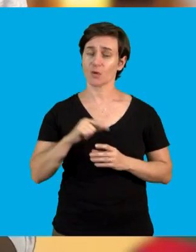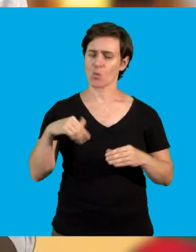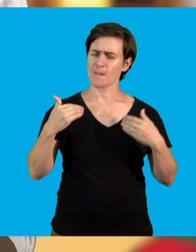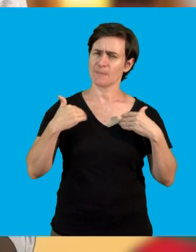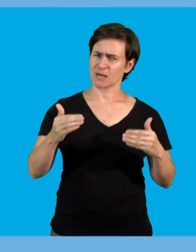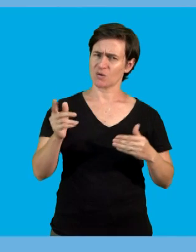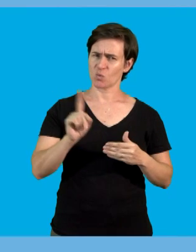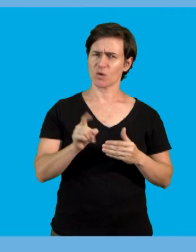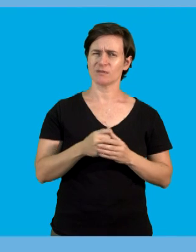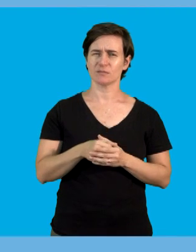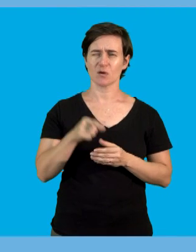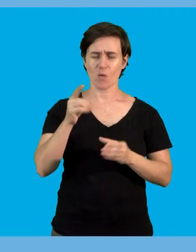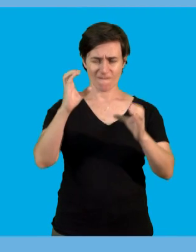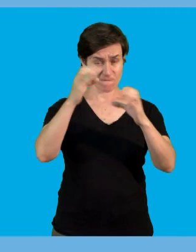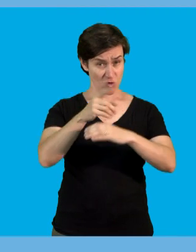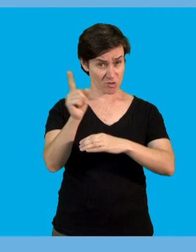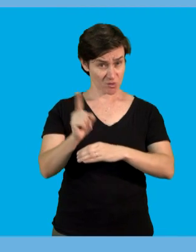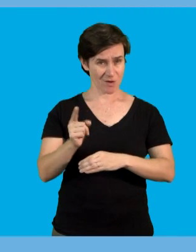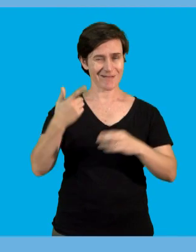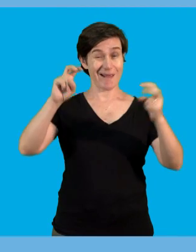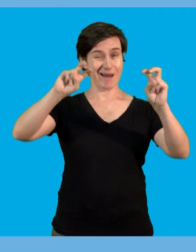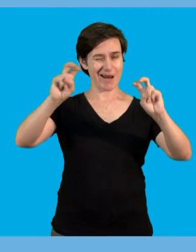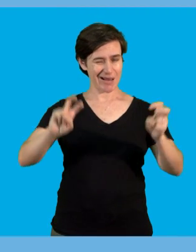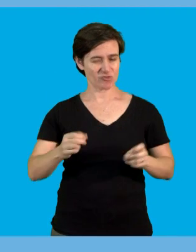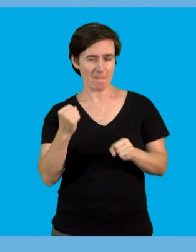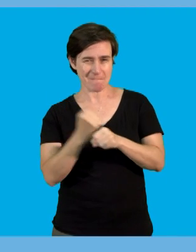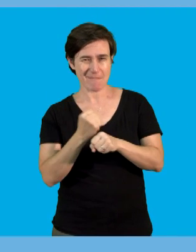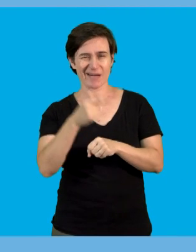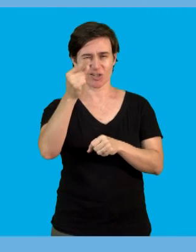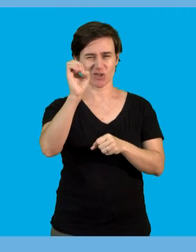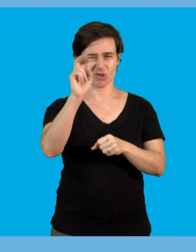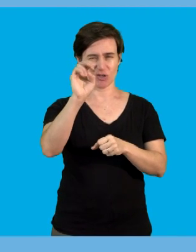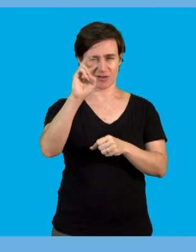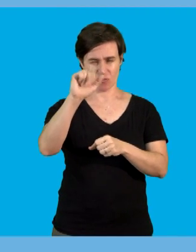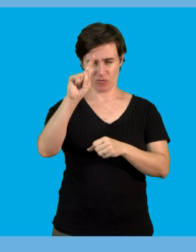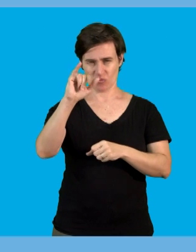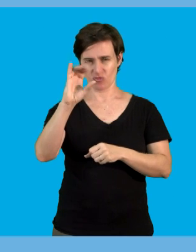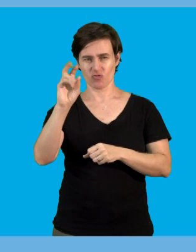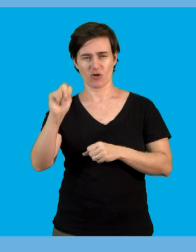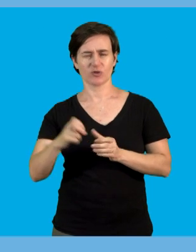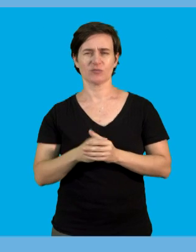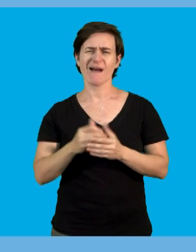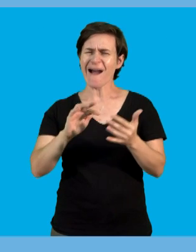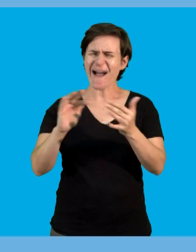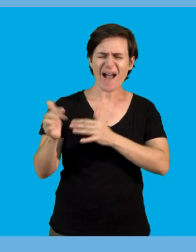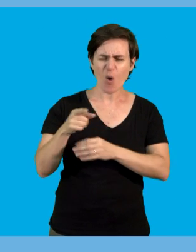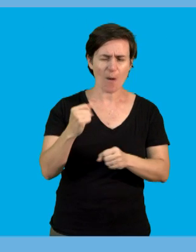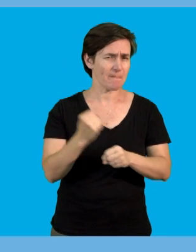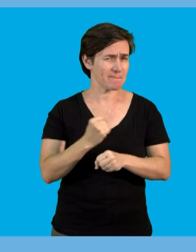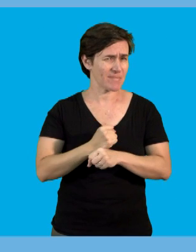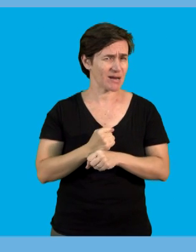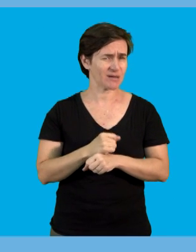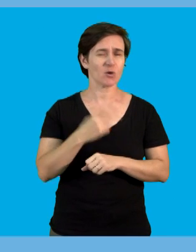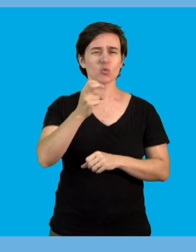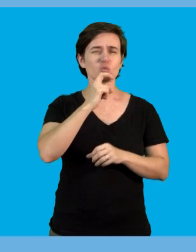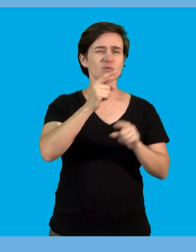started by looking at the main idea being the electricity generation. And we further went on to look at how it is generated